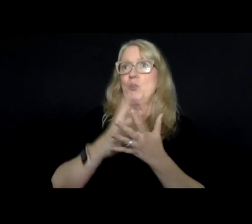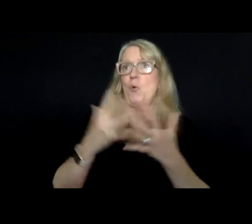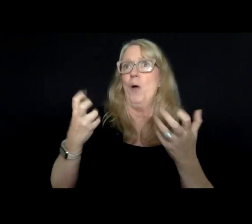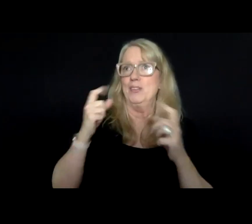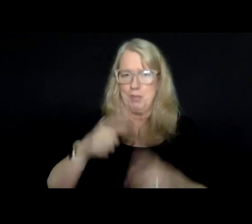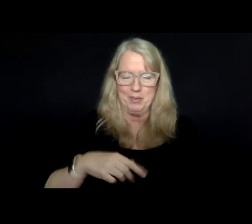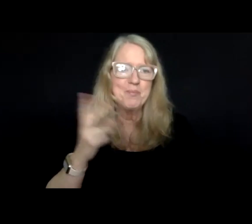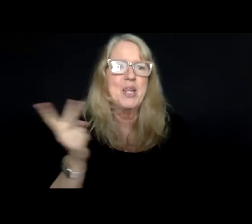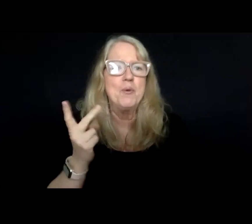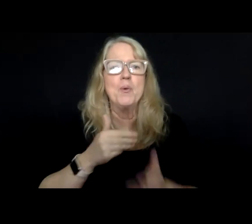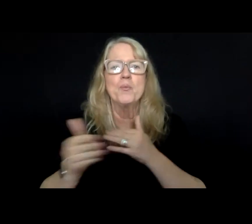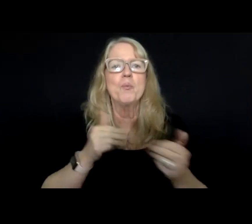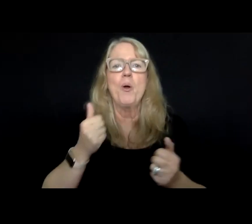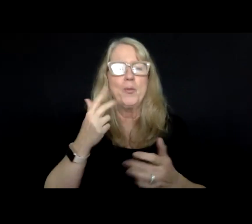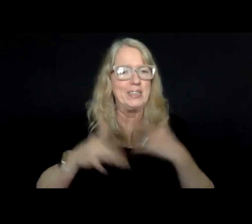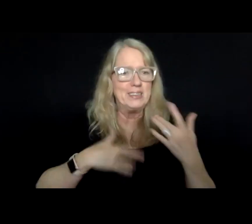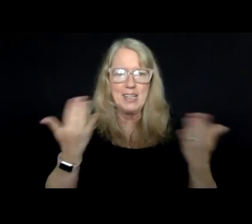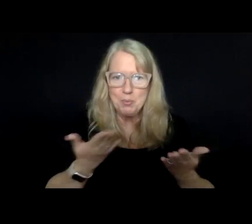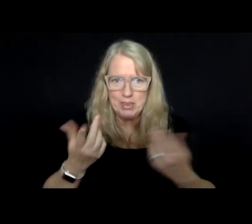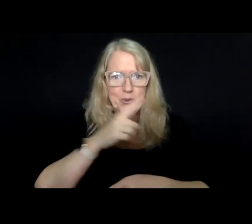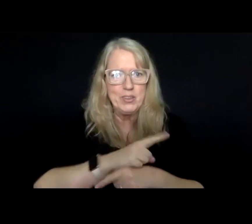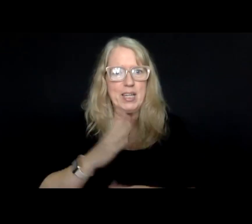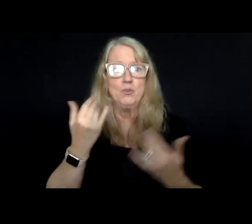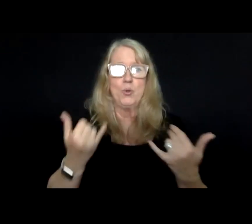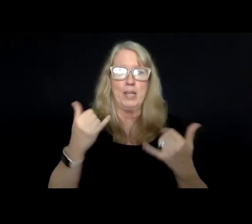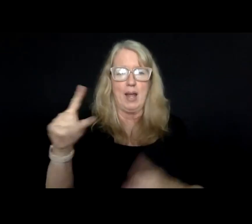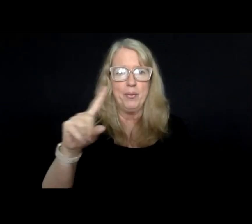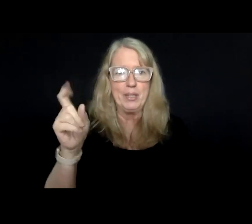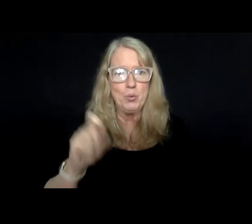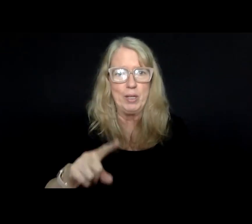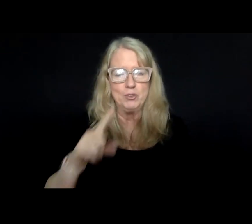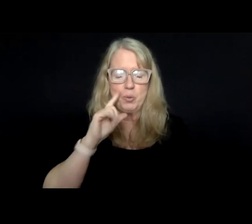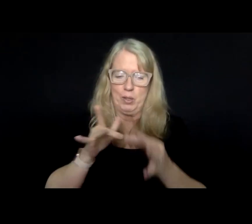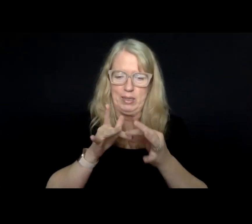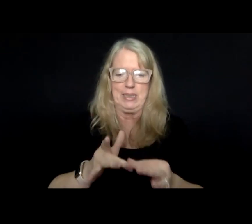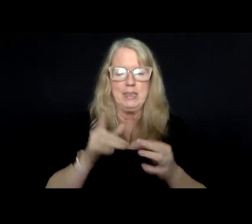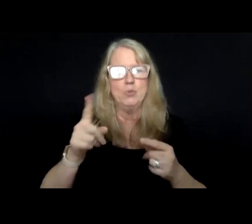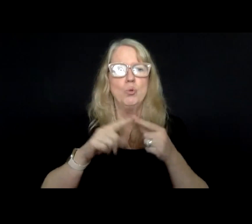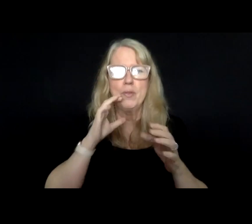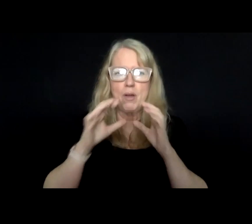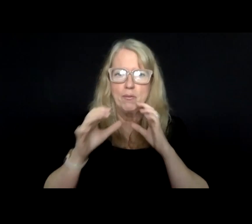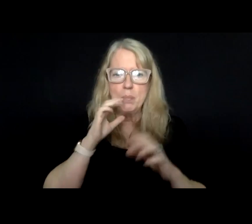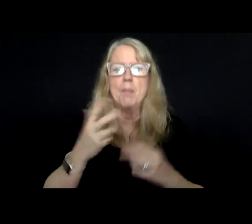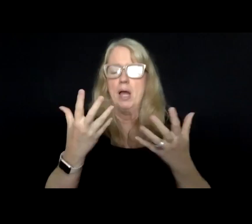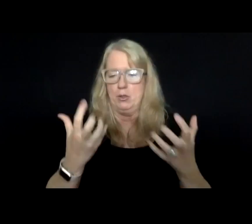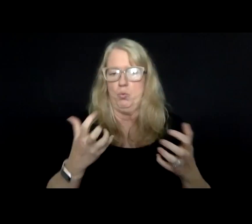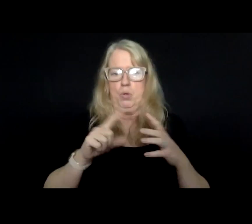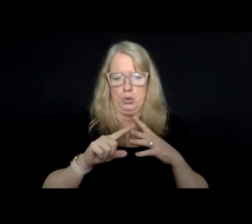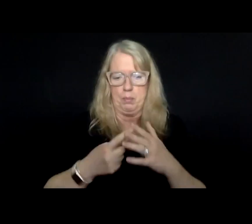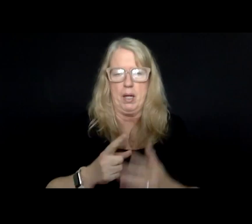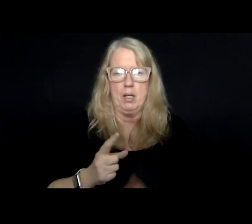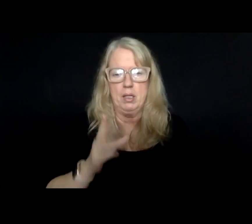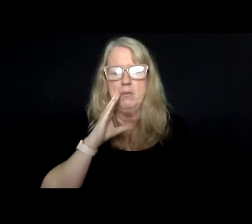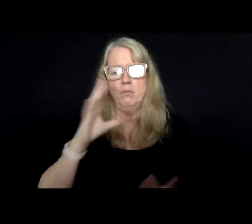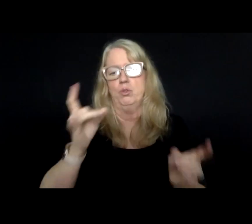super excited to be here today. I think the question leads right into the conversation. I do want to start by saying our